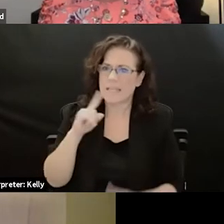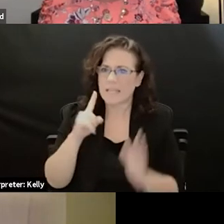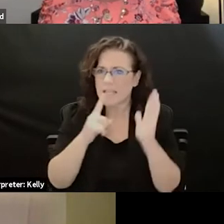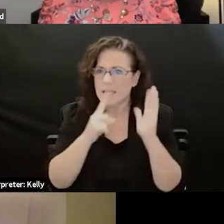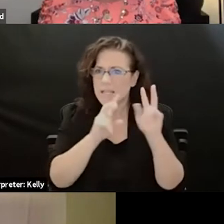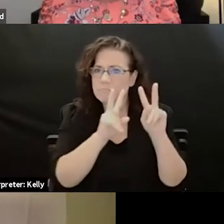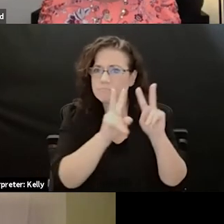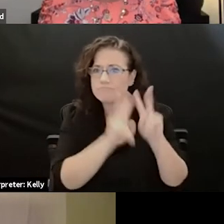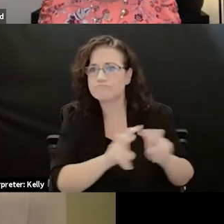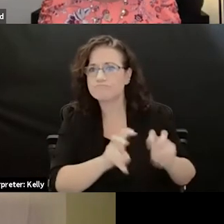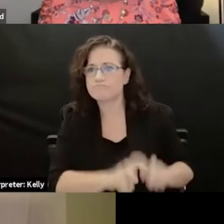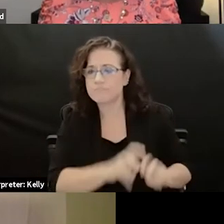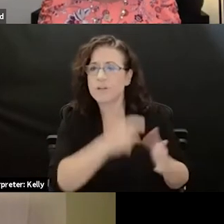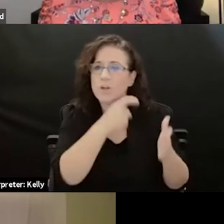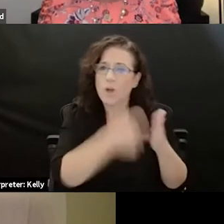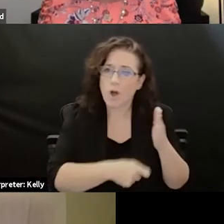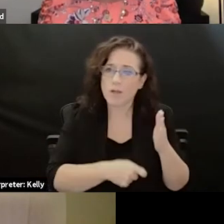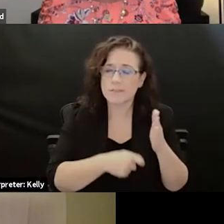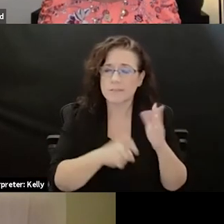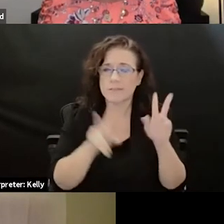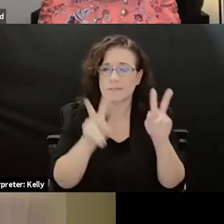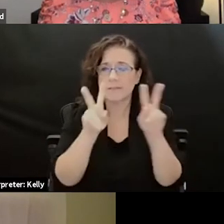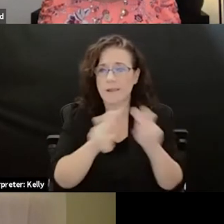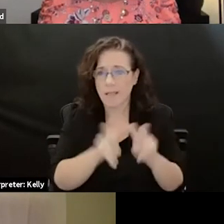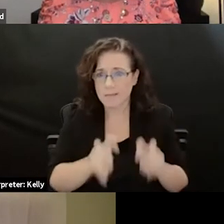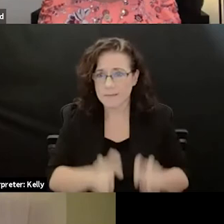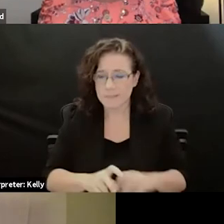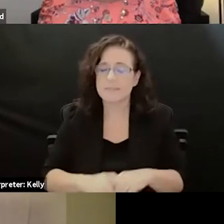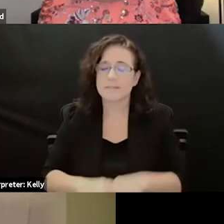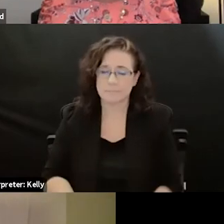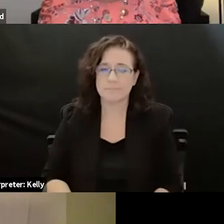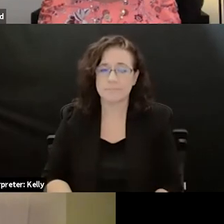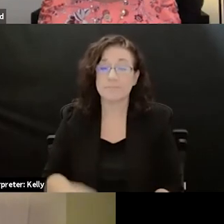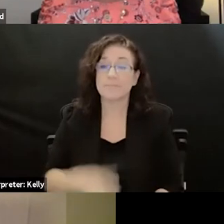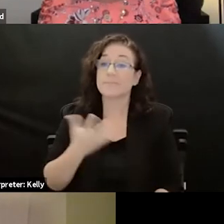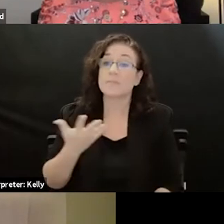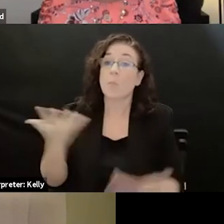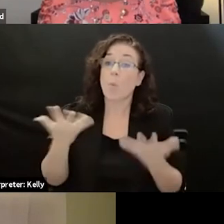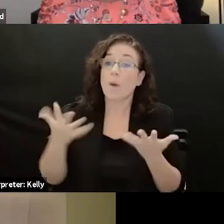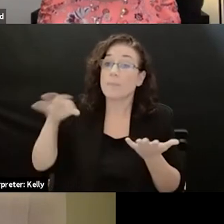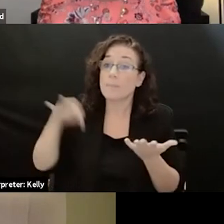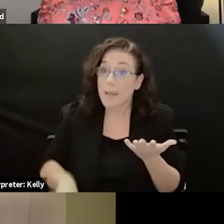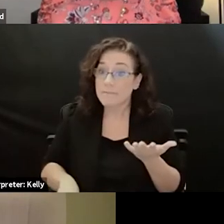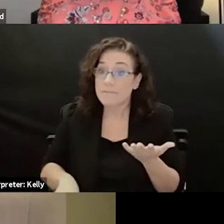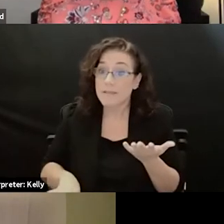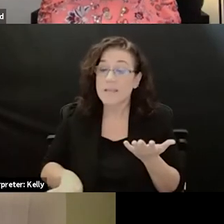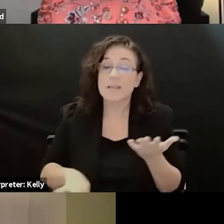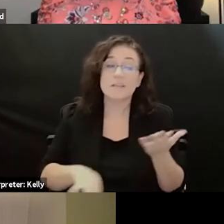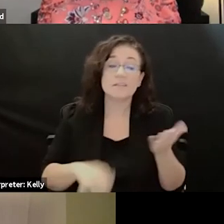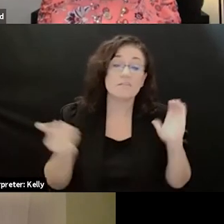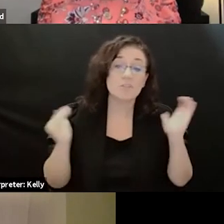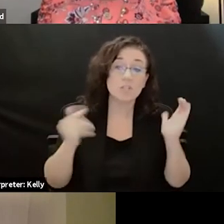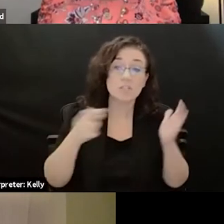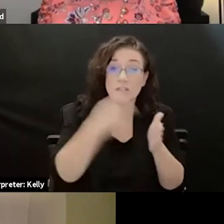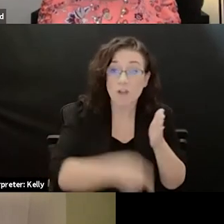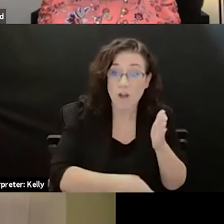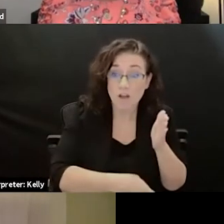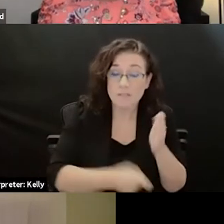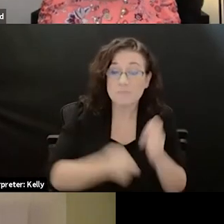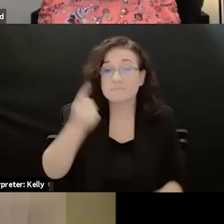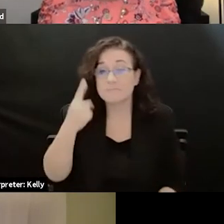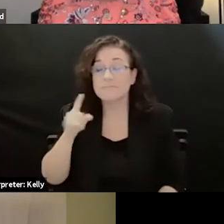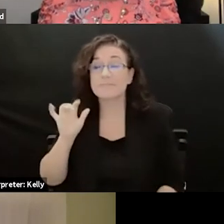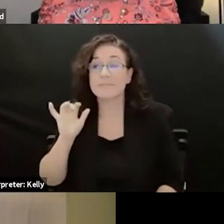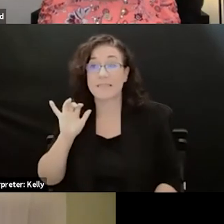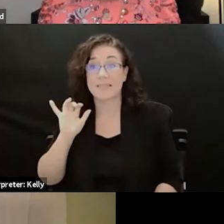a conversation about this and the benefit that it's going to bring it's not only a professional development for